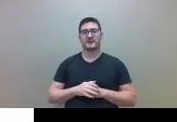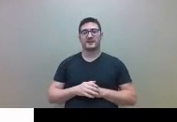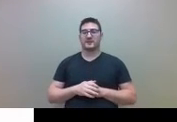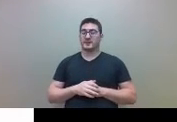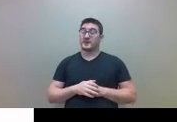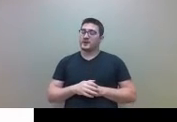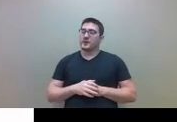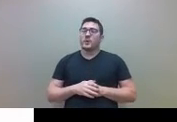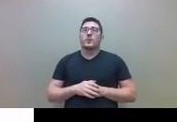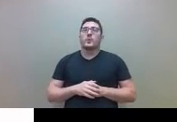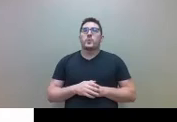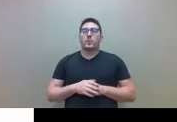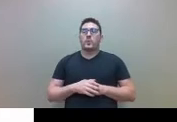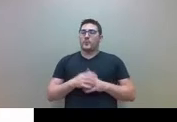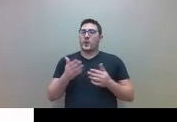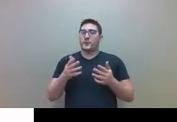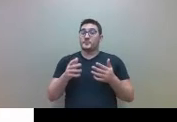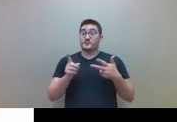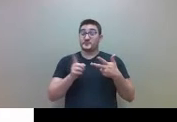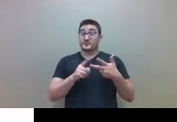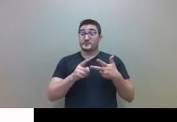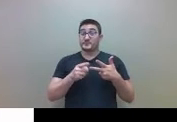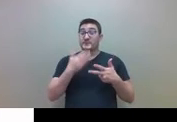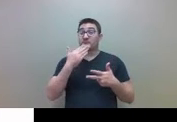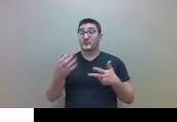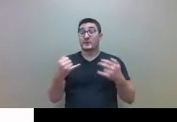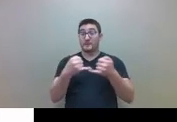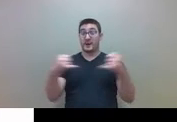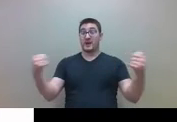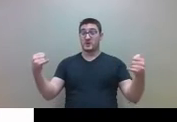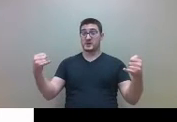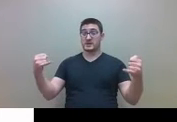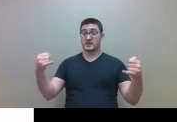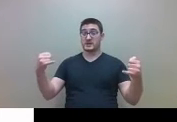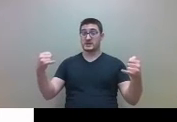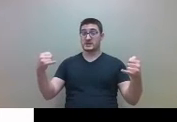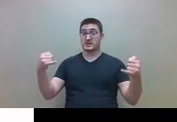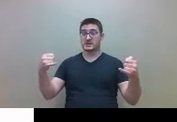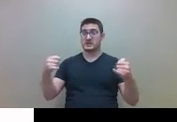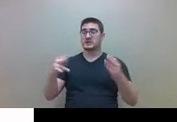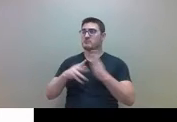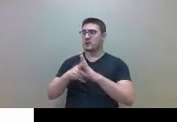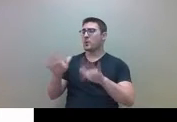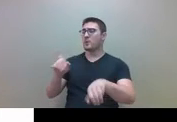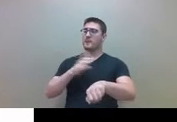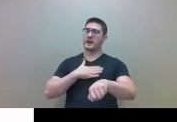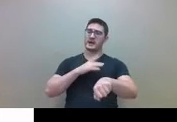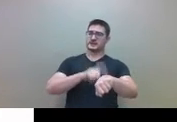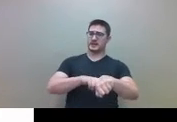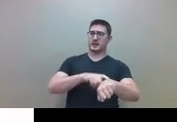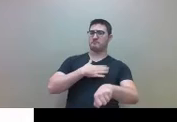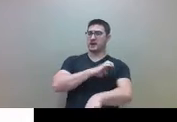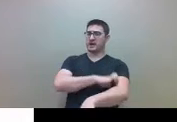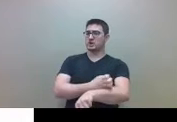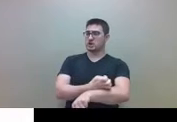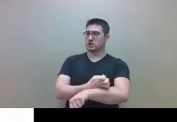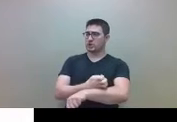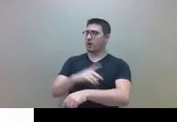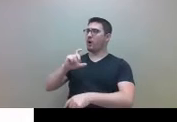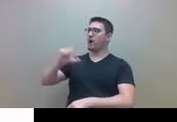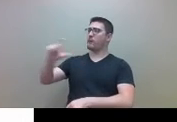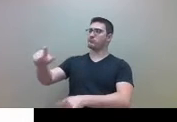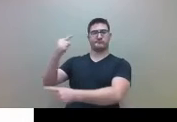Healthy boundaries. Making sure that you're not over giving. Like, where are there areas in caregiving that you